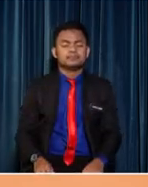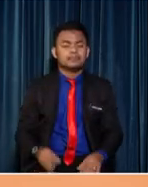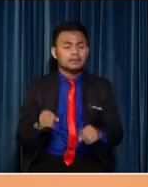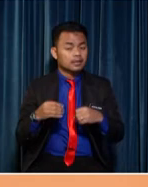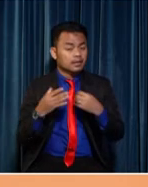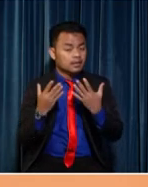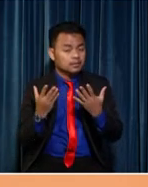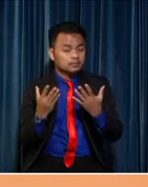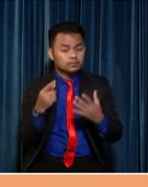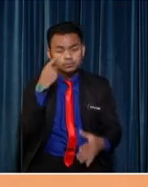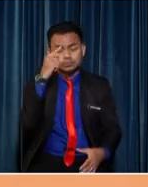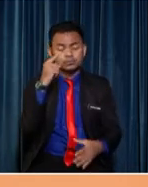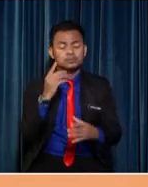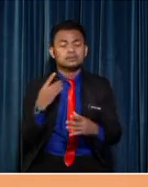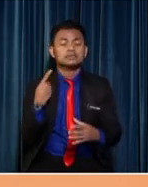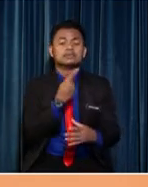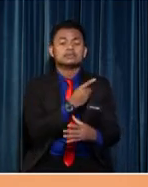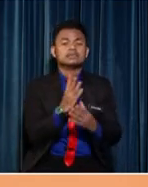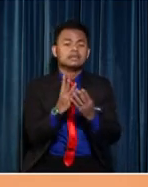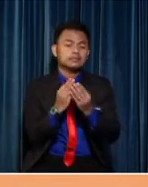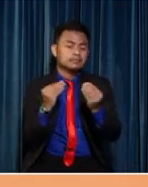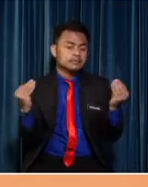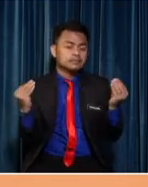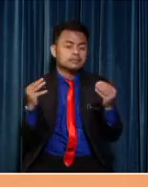How do we solve this problem?